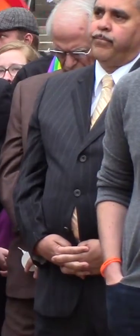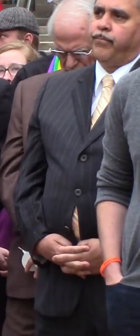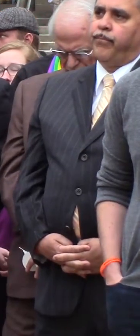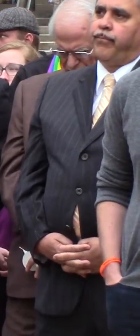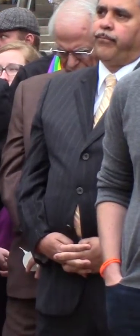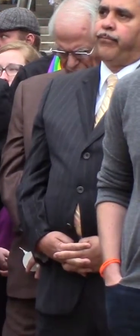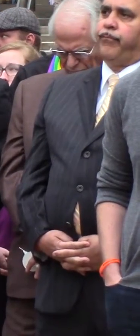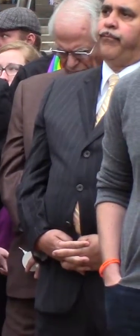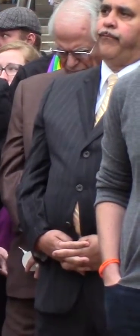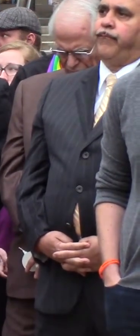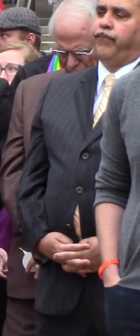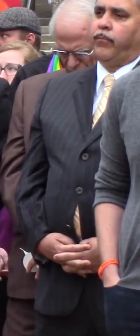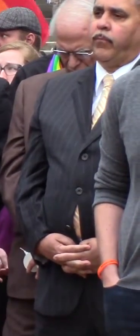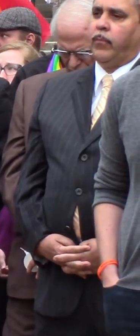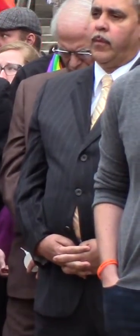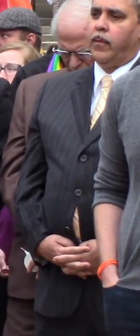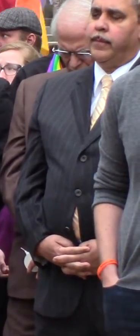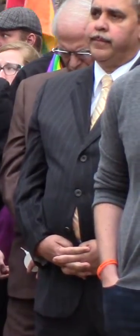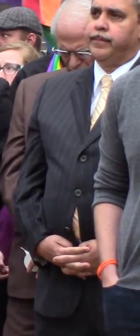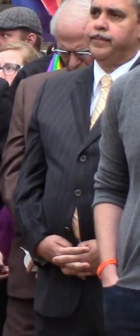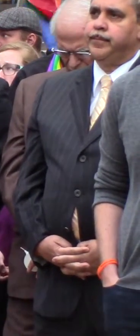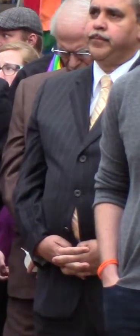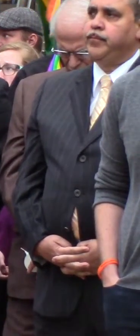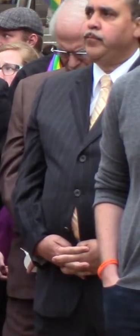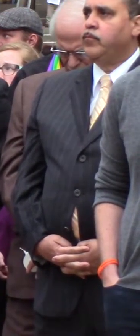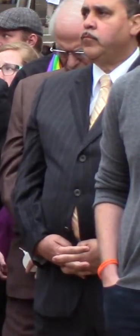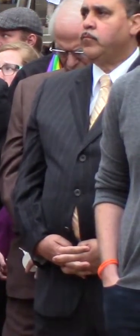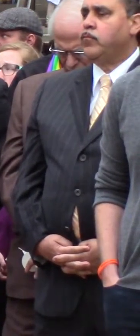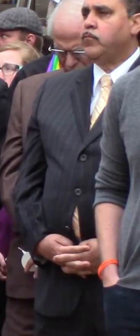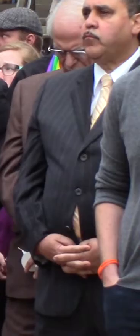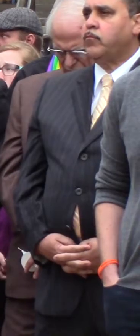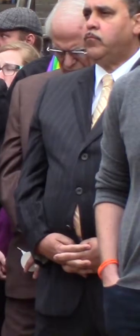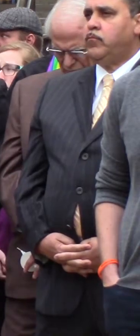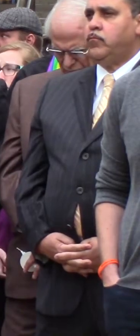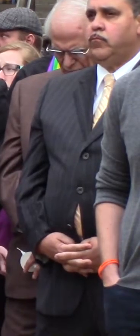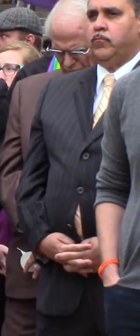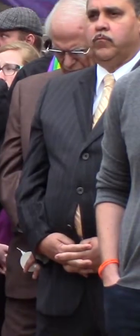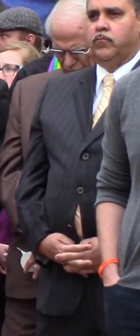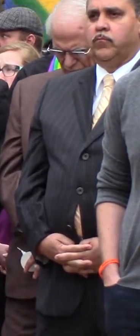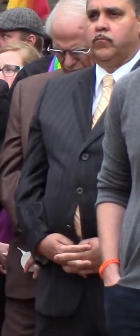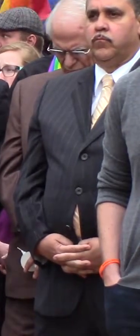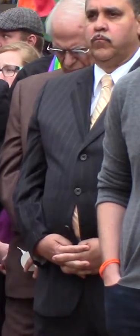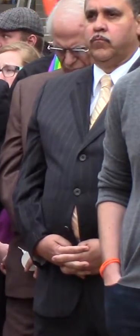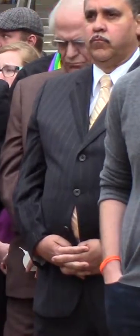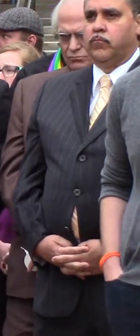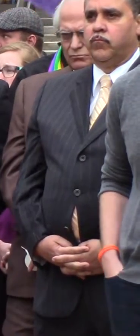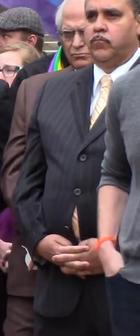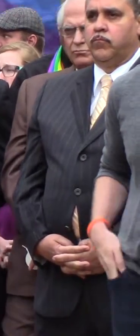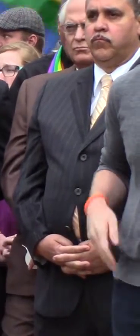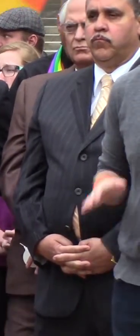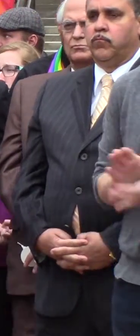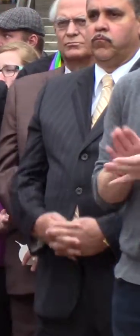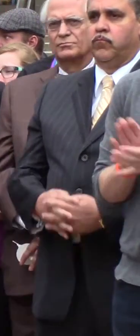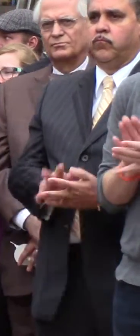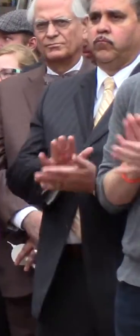the LGBTQ community, you are attacking the very fabric of America.